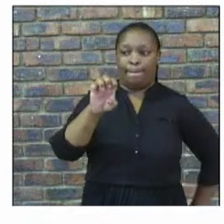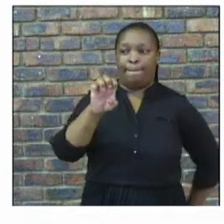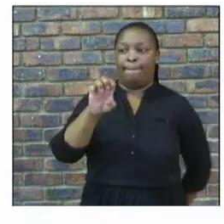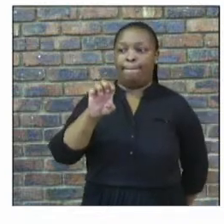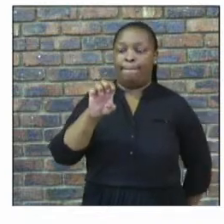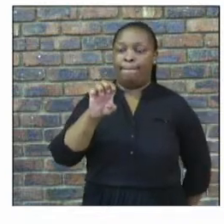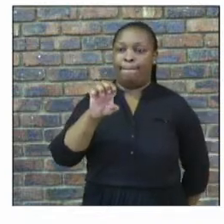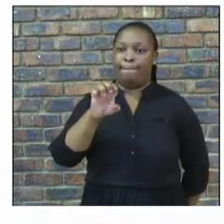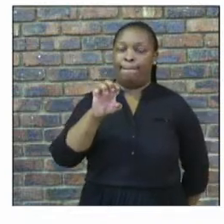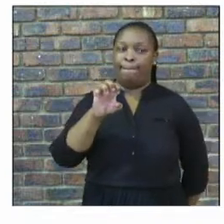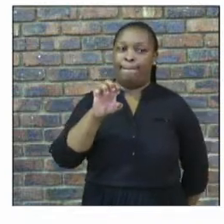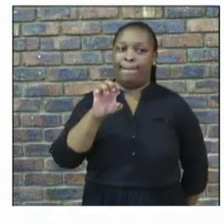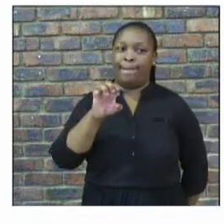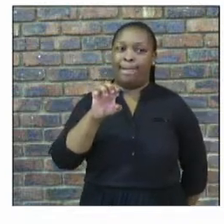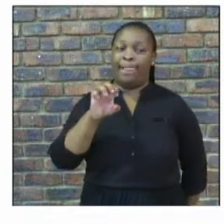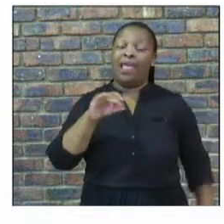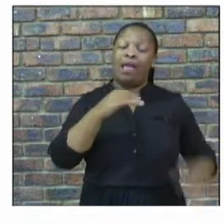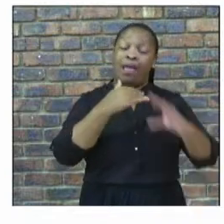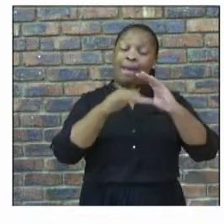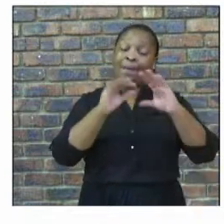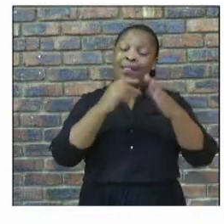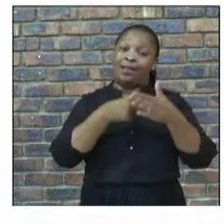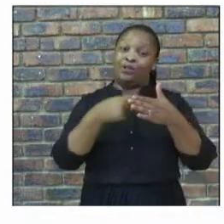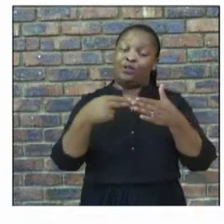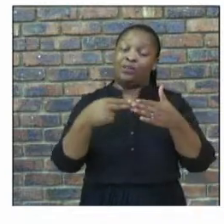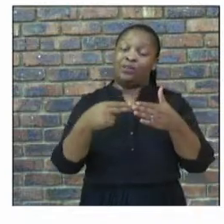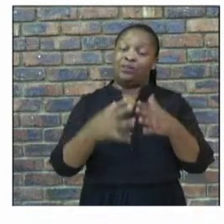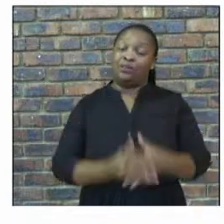Should I type it? Okay, just hold.